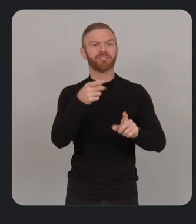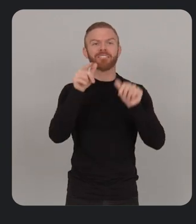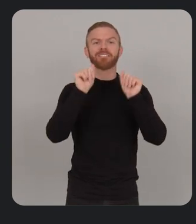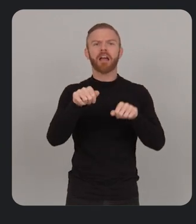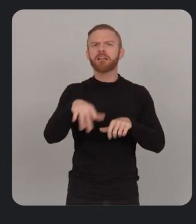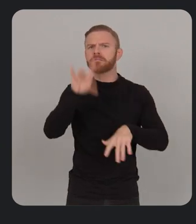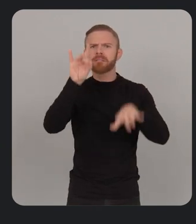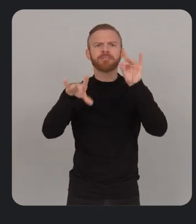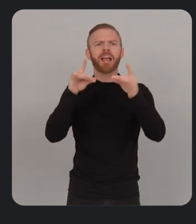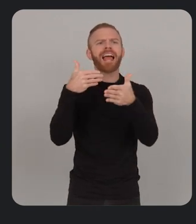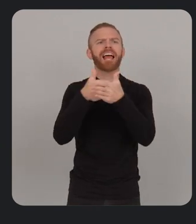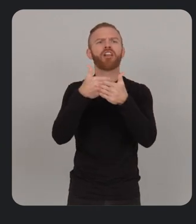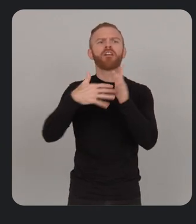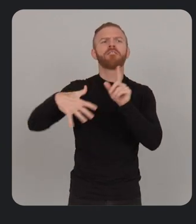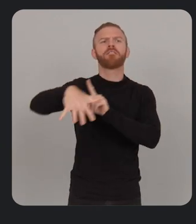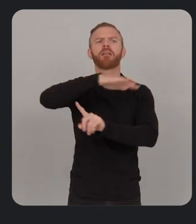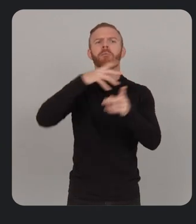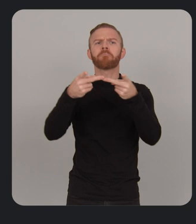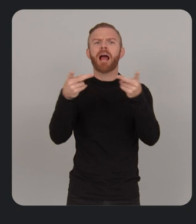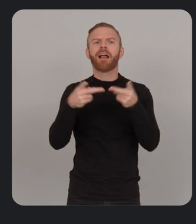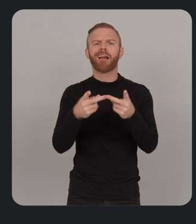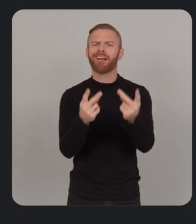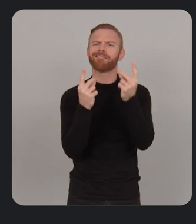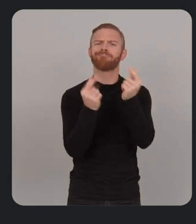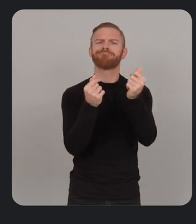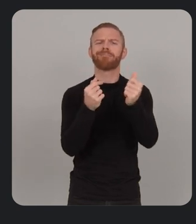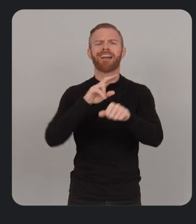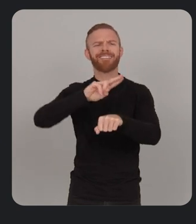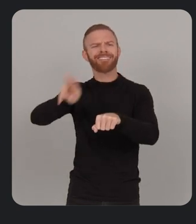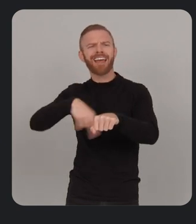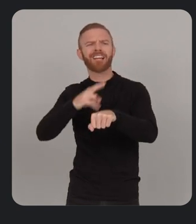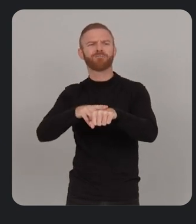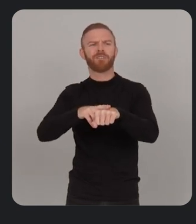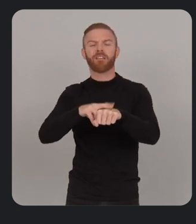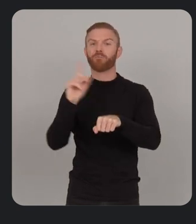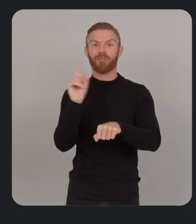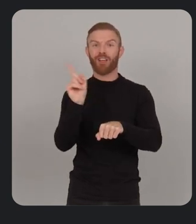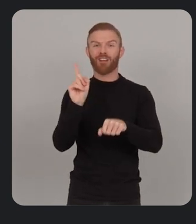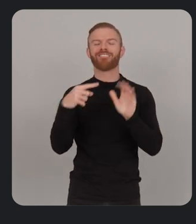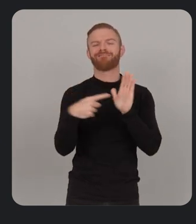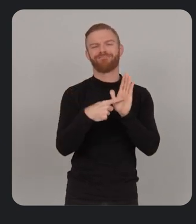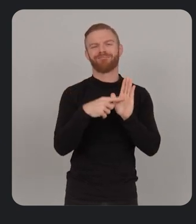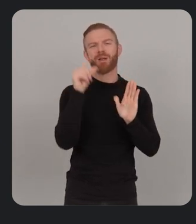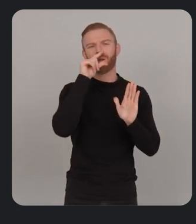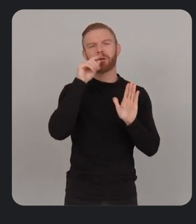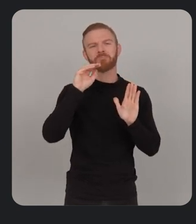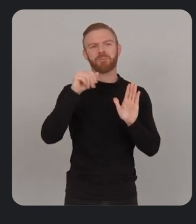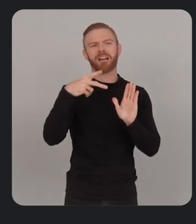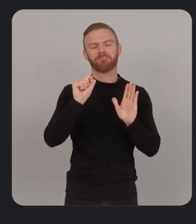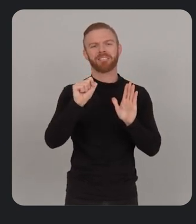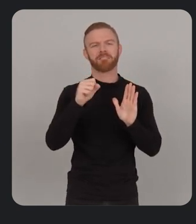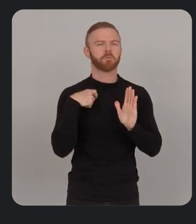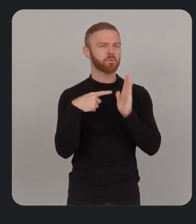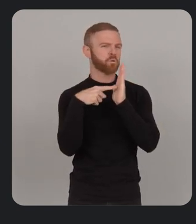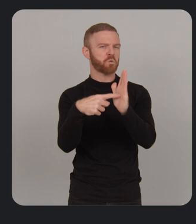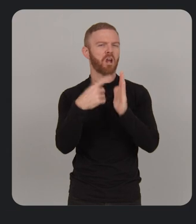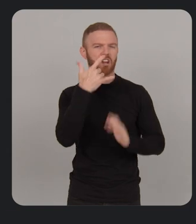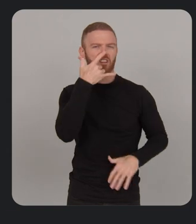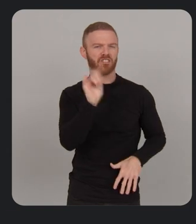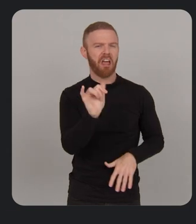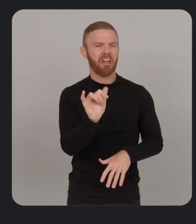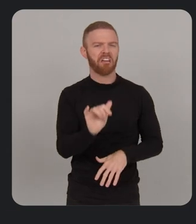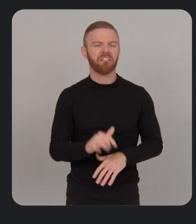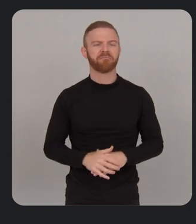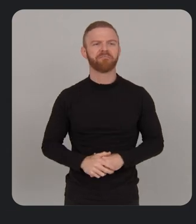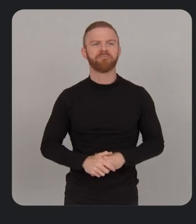able to find nearby places in a faster, more natural way right in Google Maps. Let me show you how